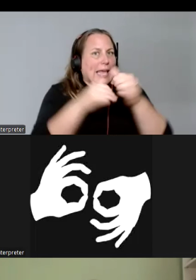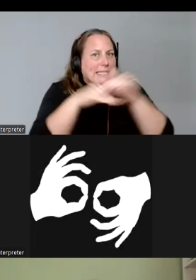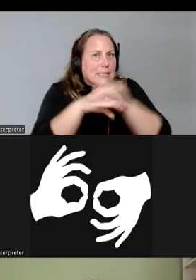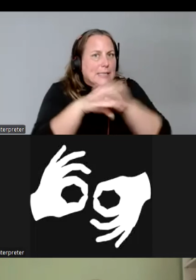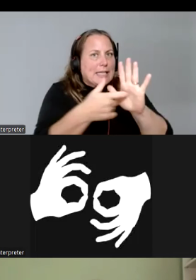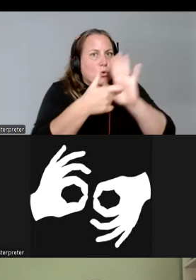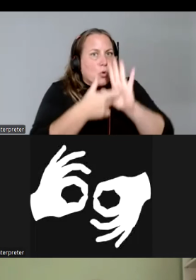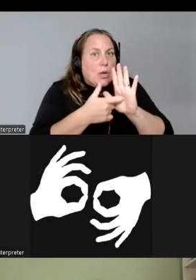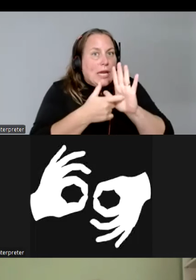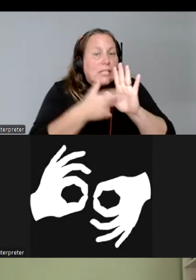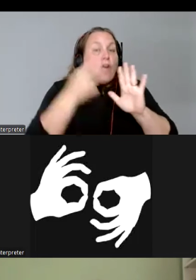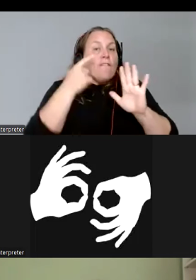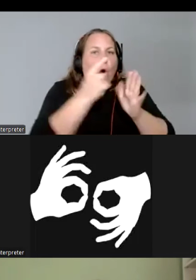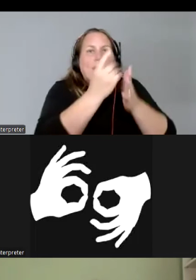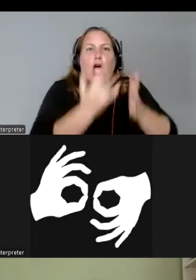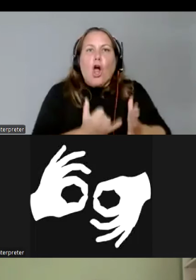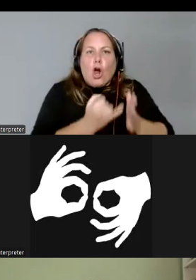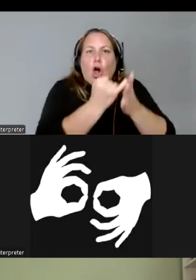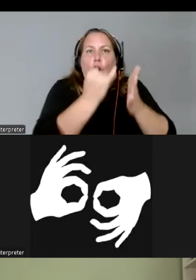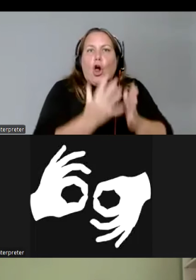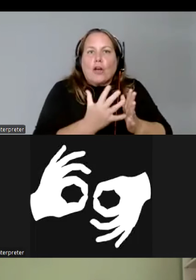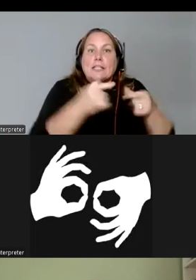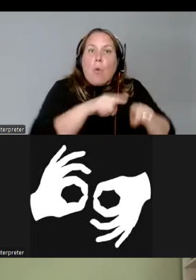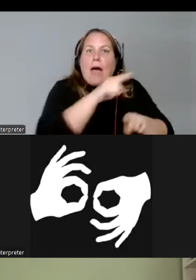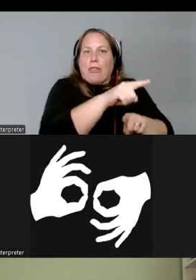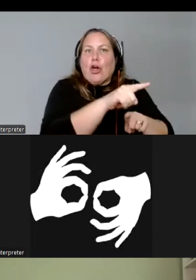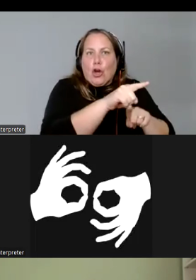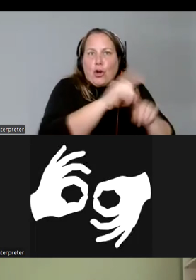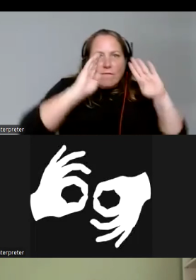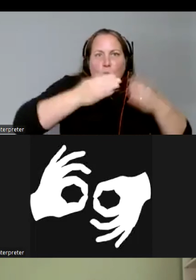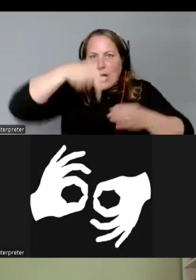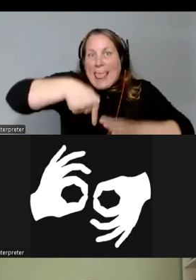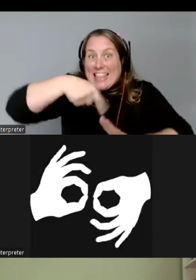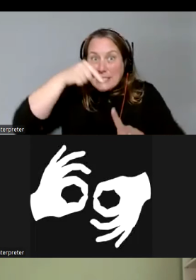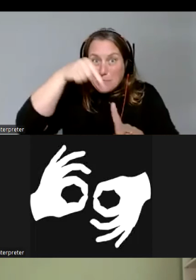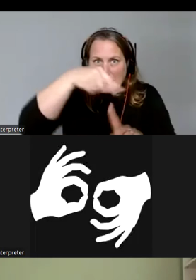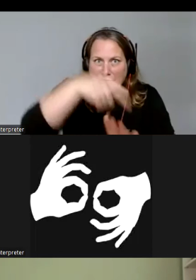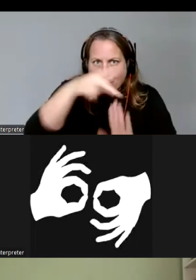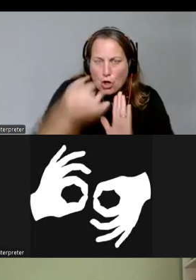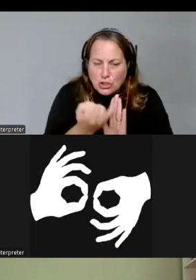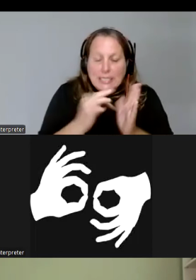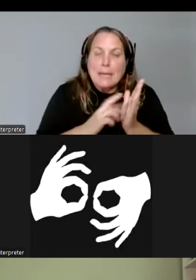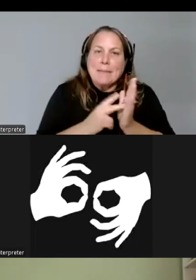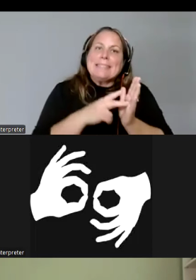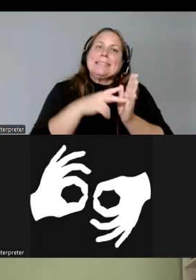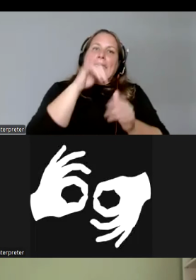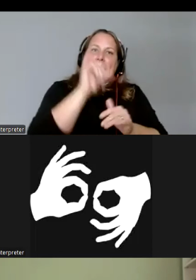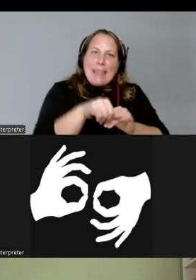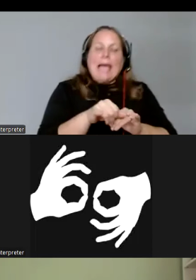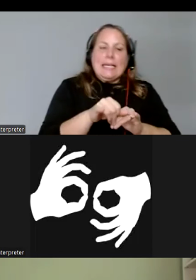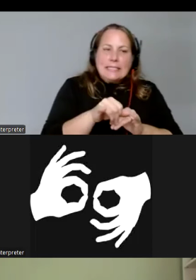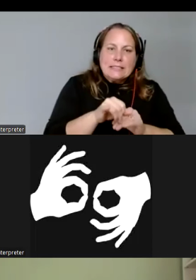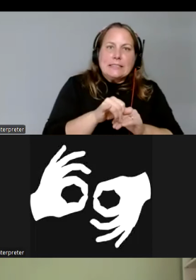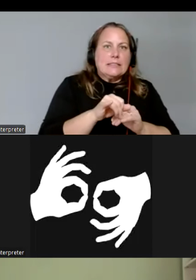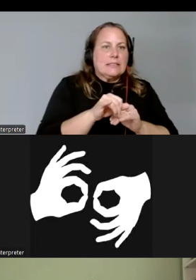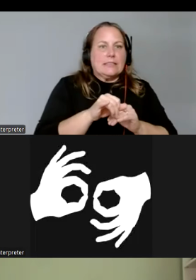of the artists working on the project. So either the applicant, in case of an individual applicant, or any of your